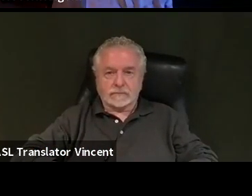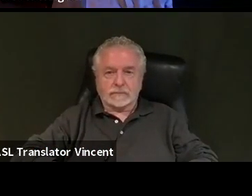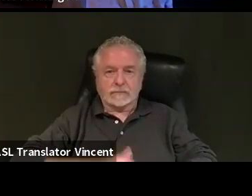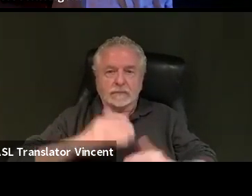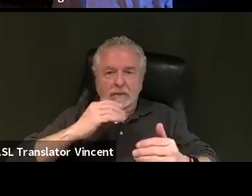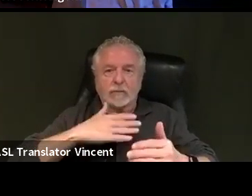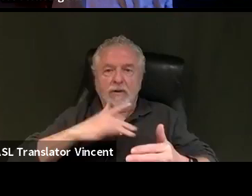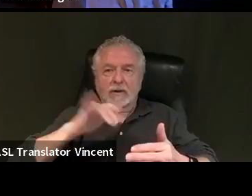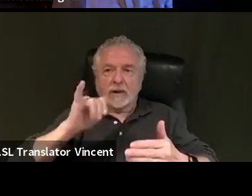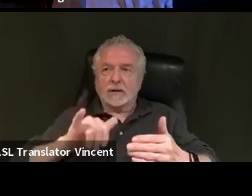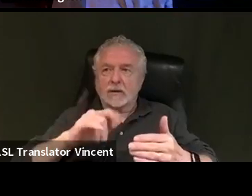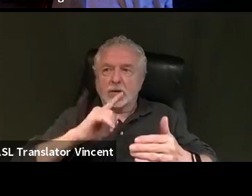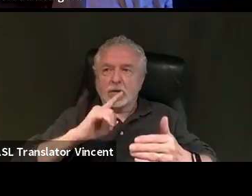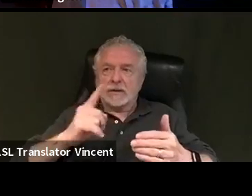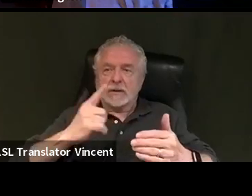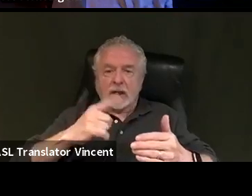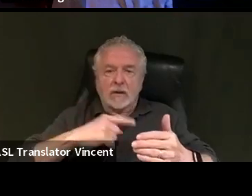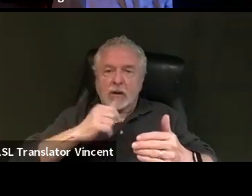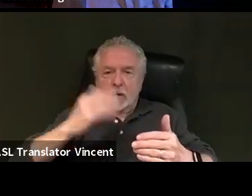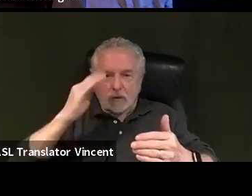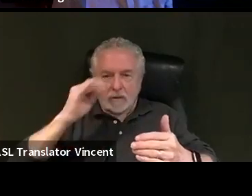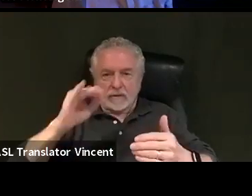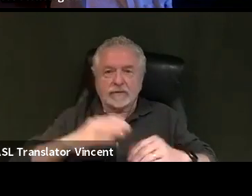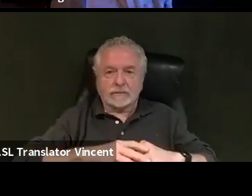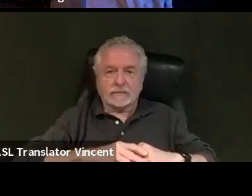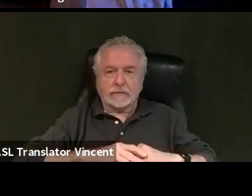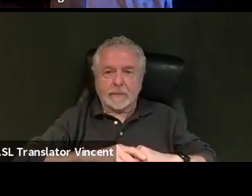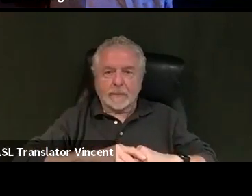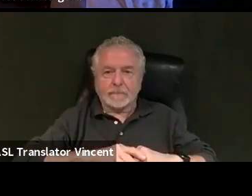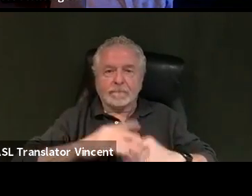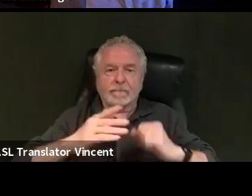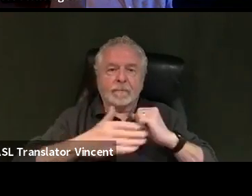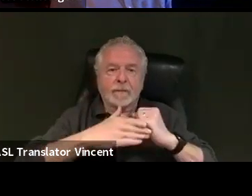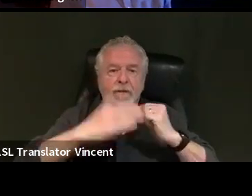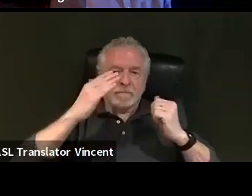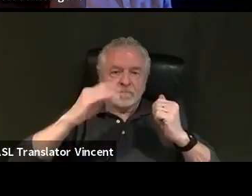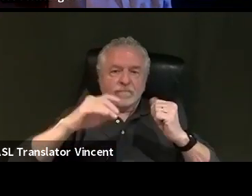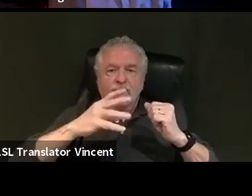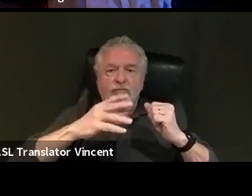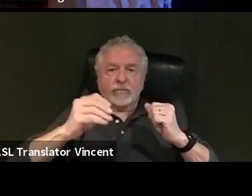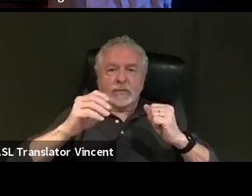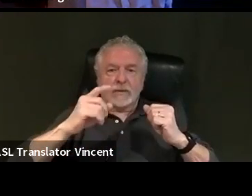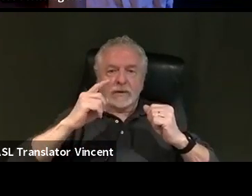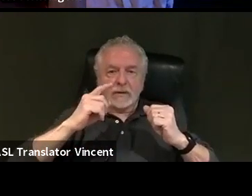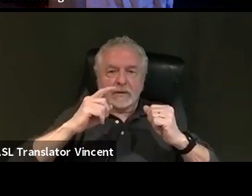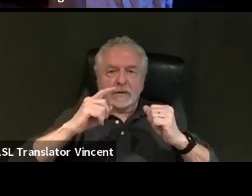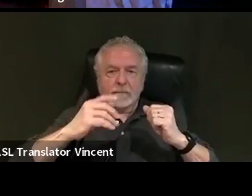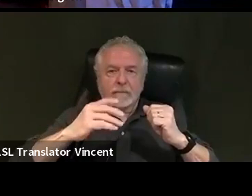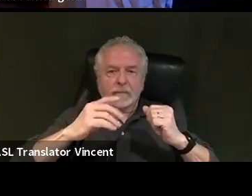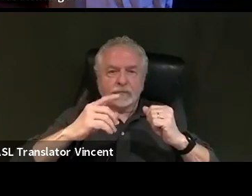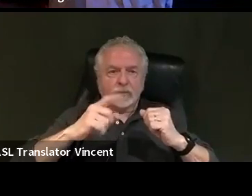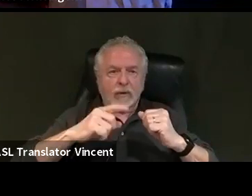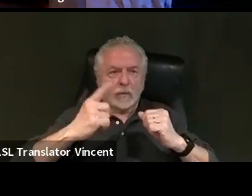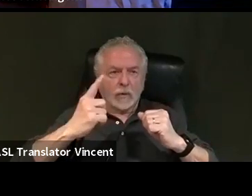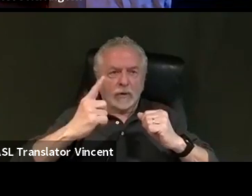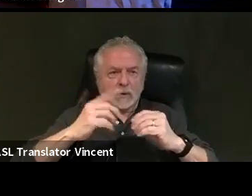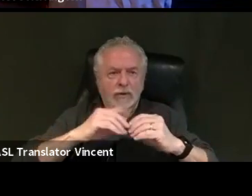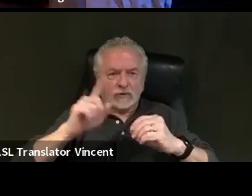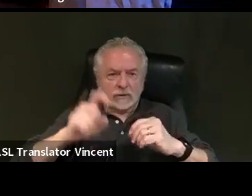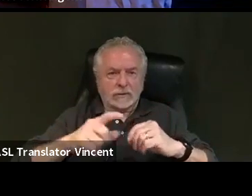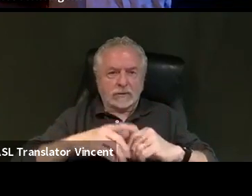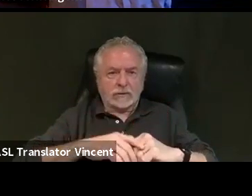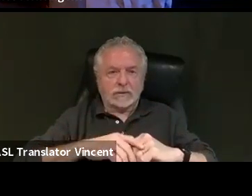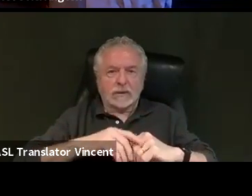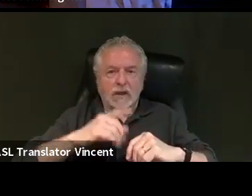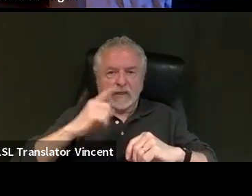Thank you. I appreciate that. That was something that I was not aware of. That's very helpful to know. And so I think we may have time for just one more